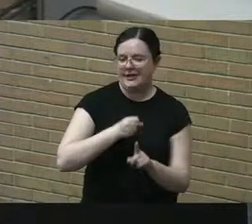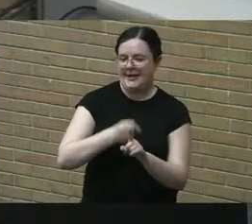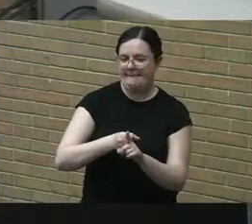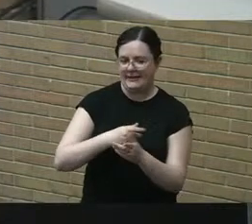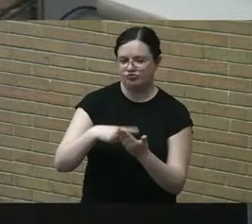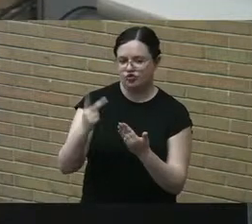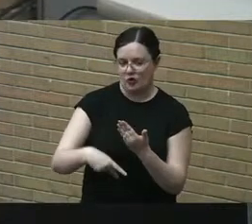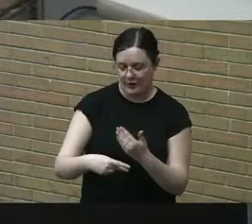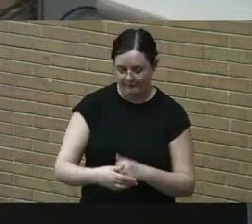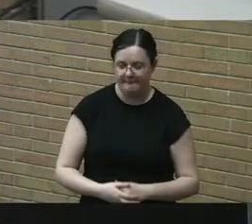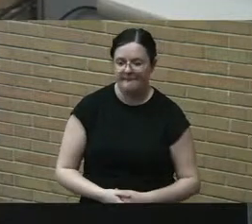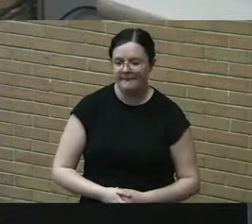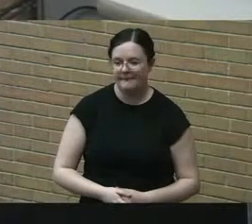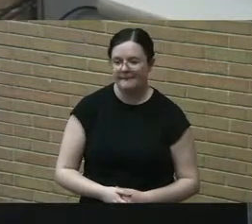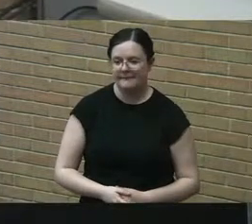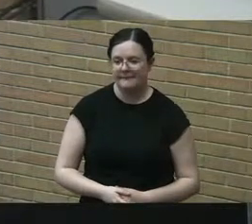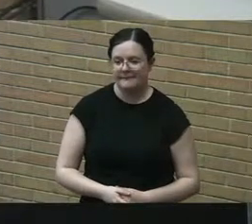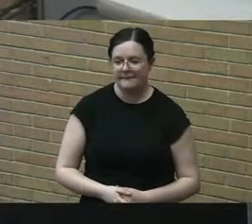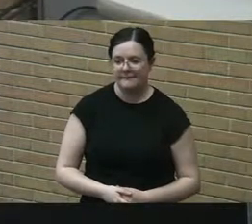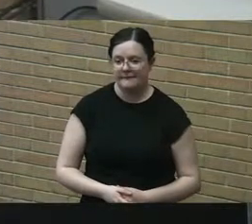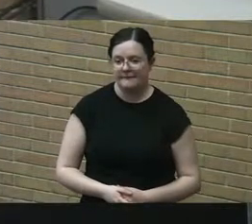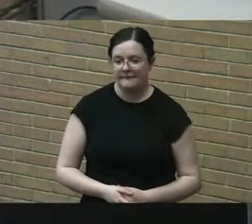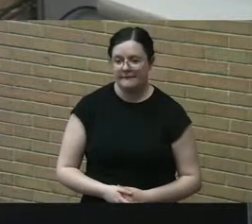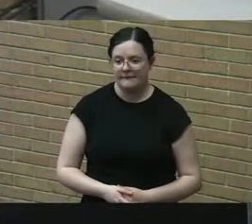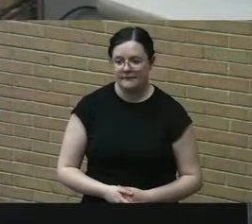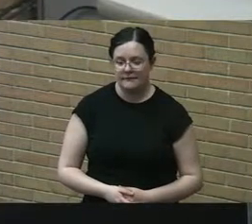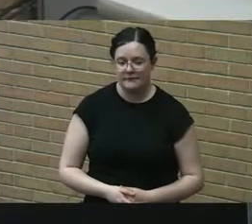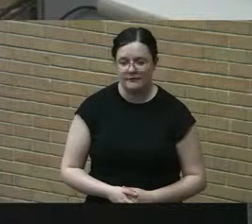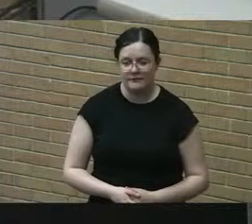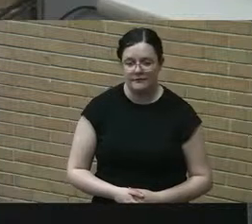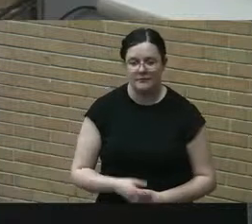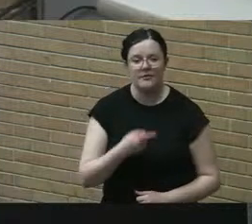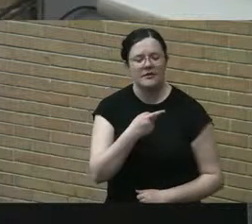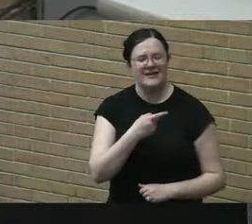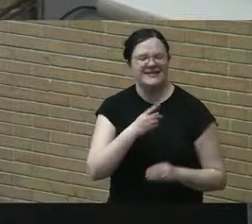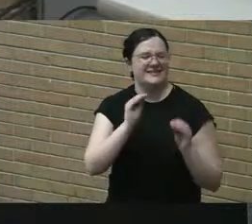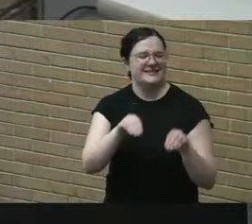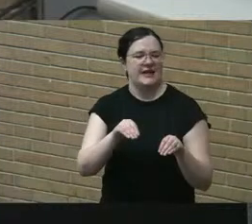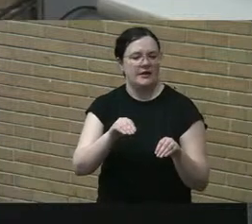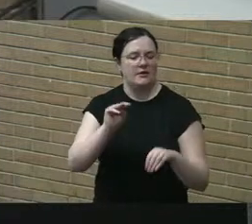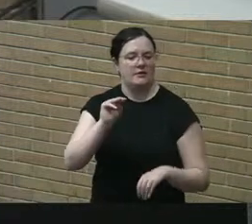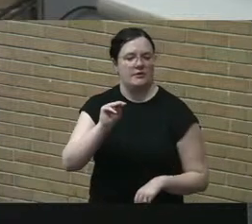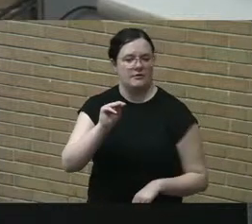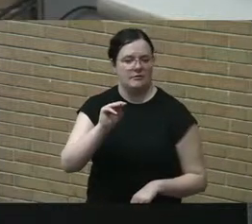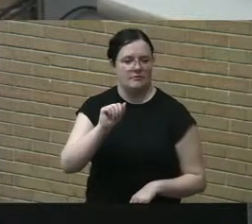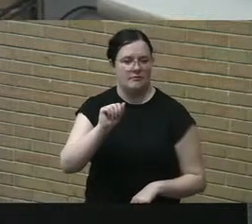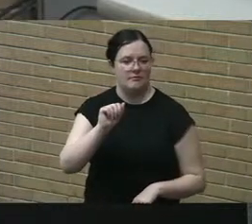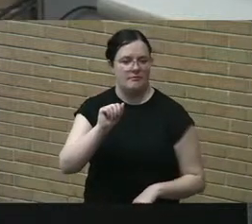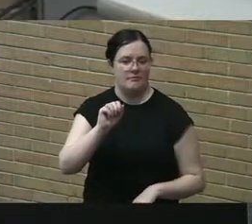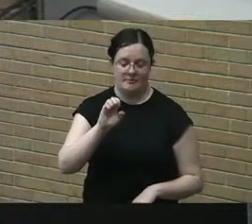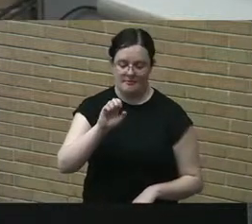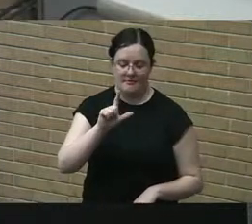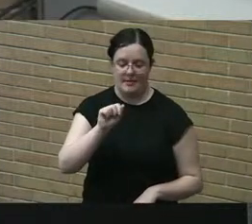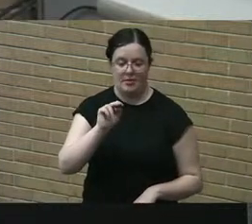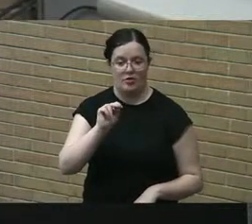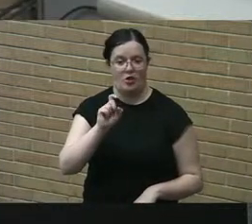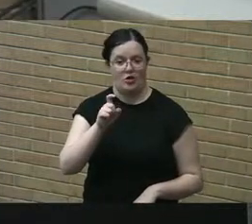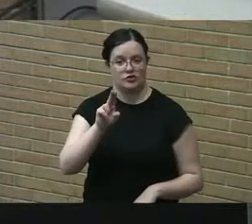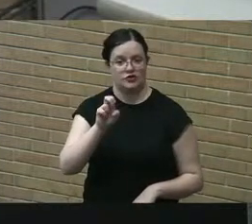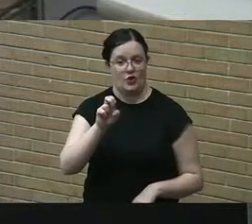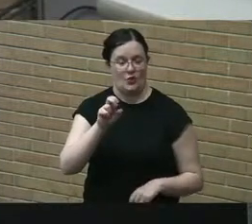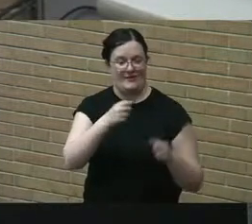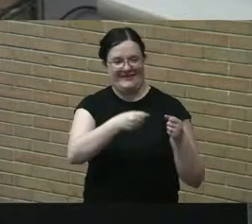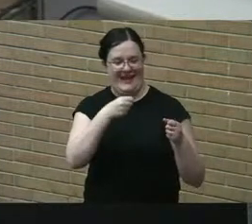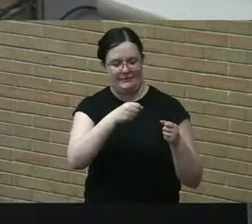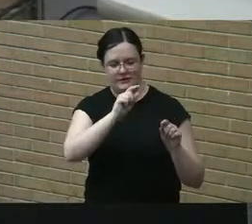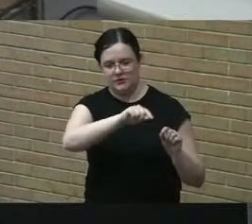is putting up naloxone cabinets for distribution at various places around the county. They have, I believe they said